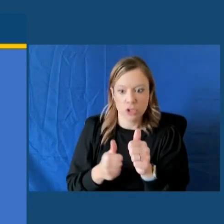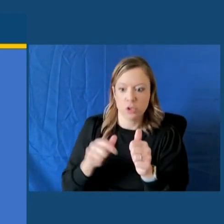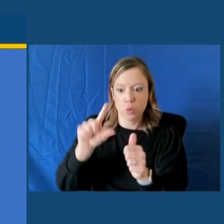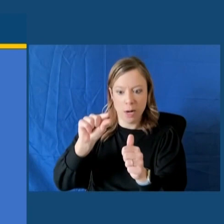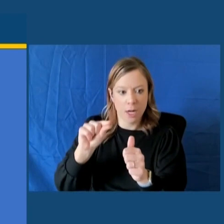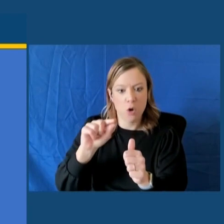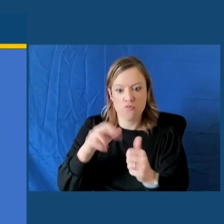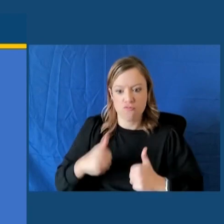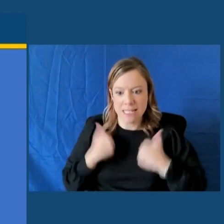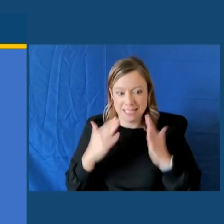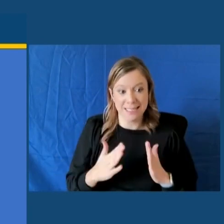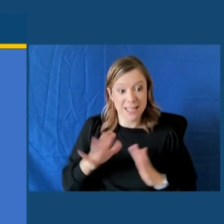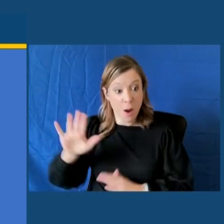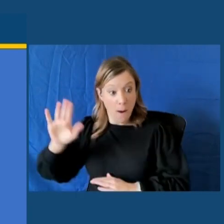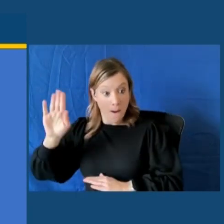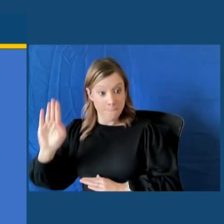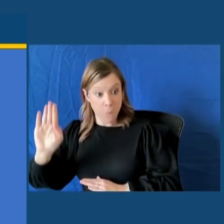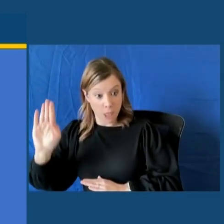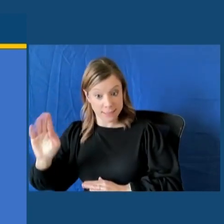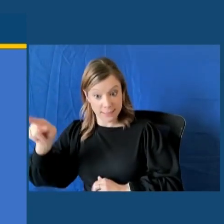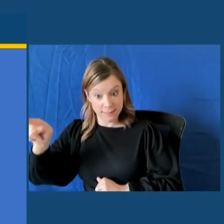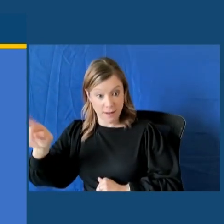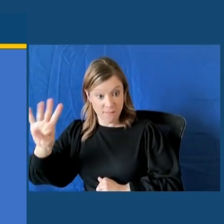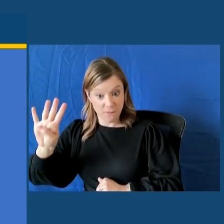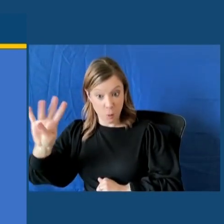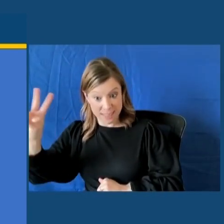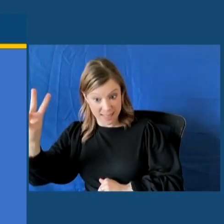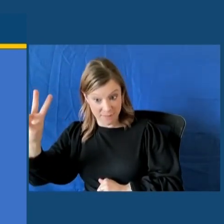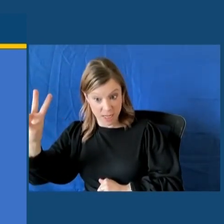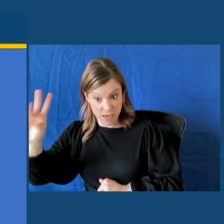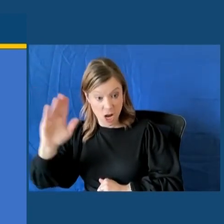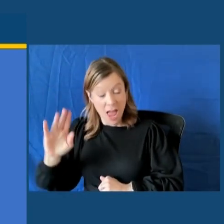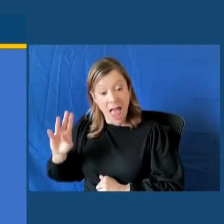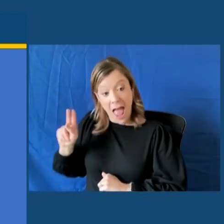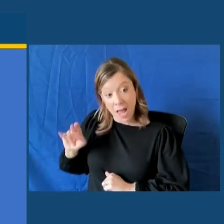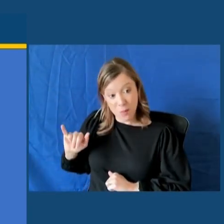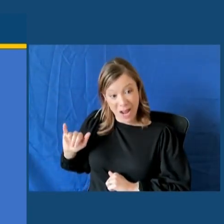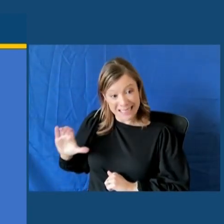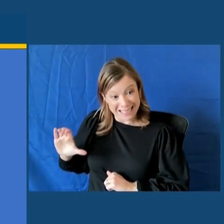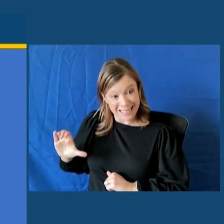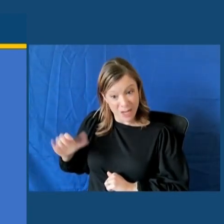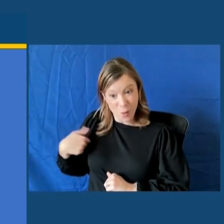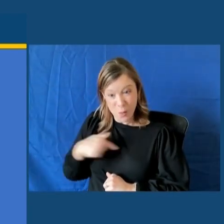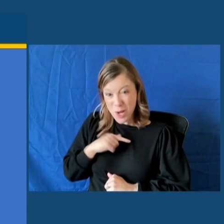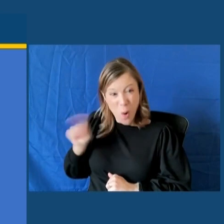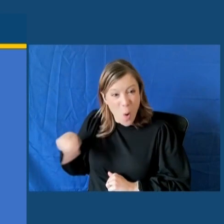thriving metropolis, place people want to be, only 27. And people want to be here.